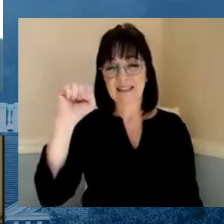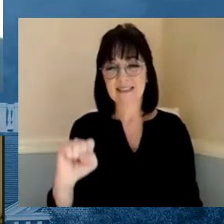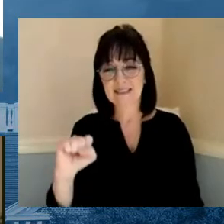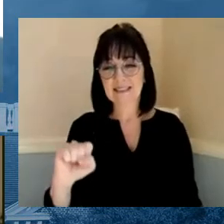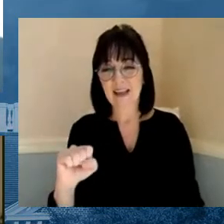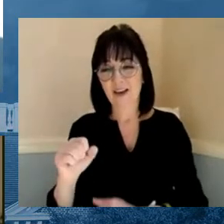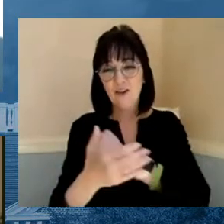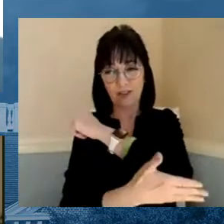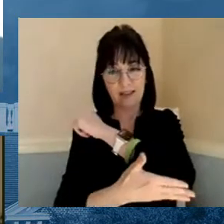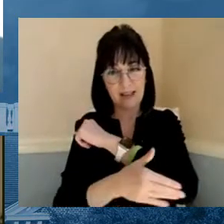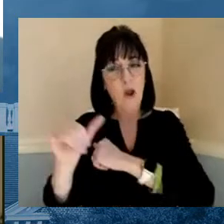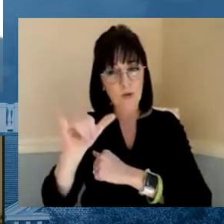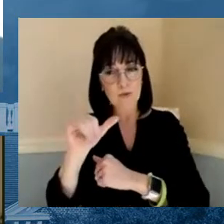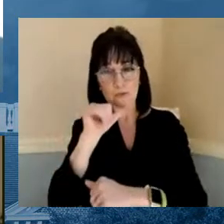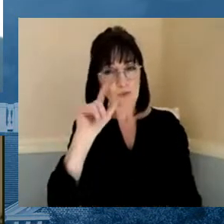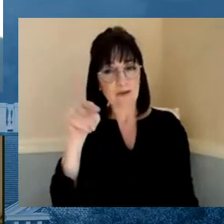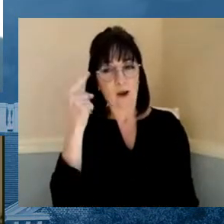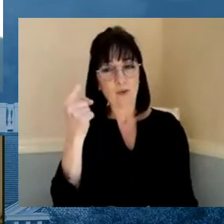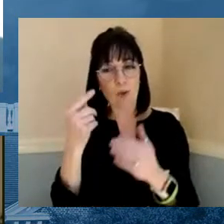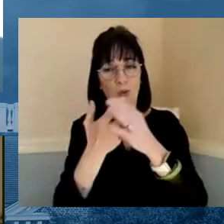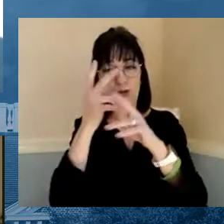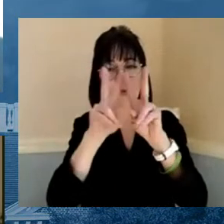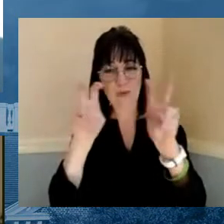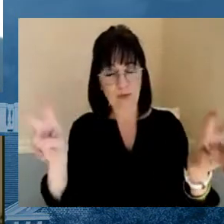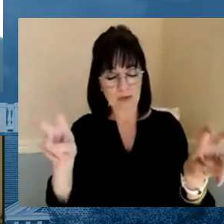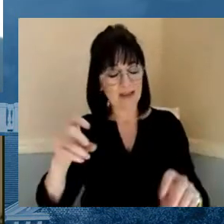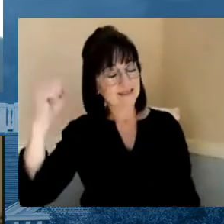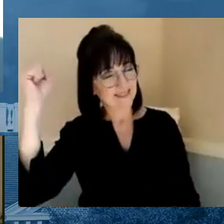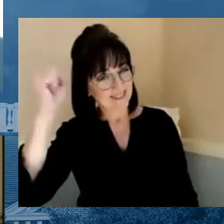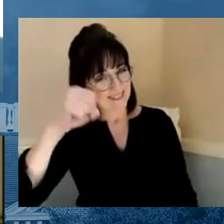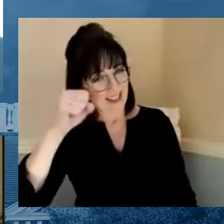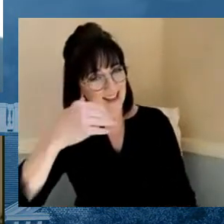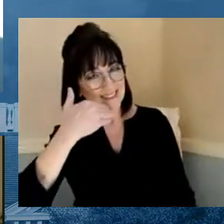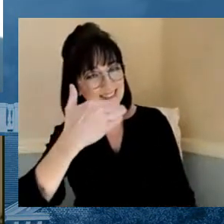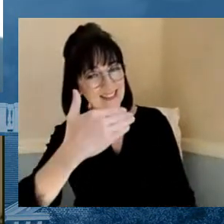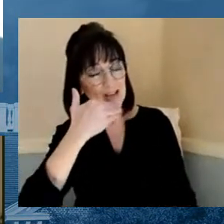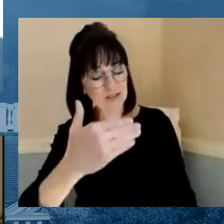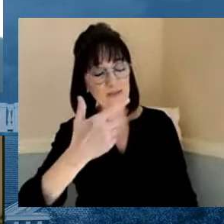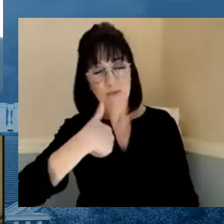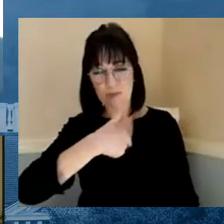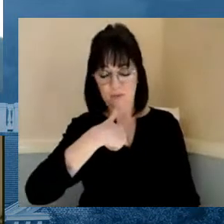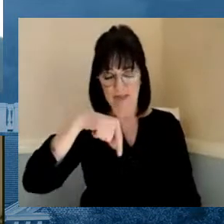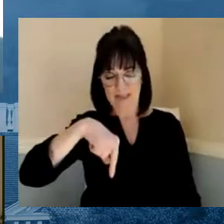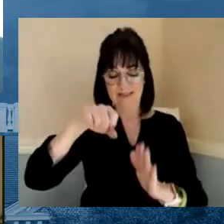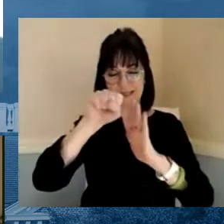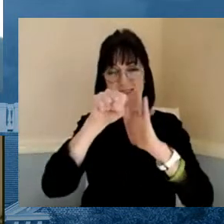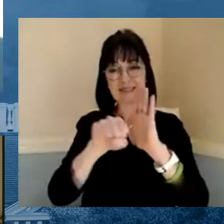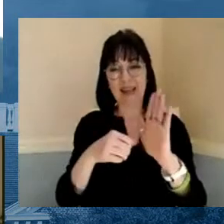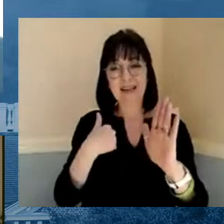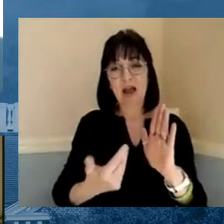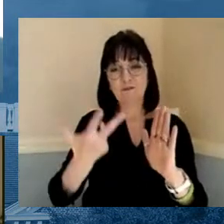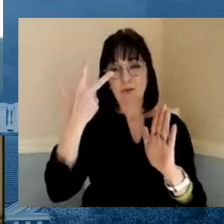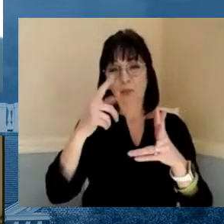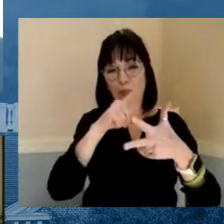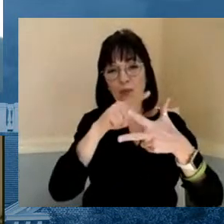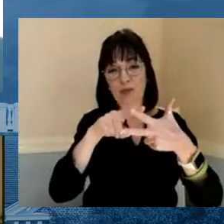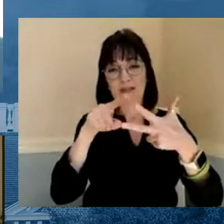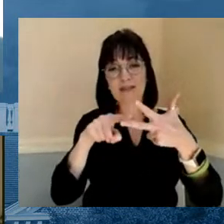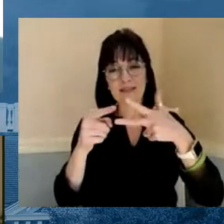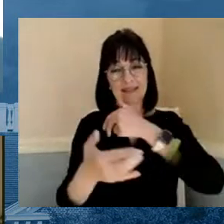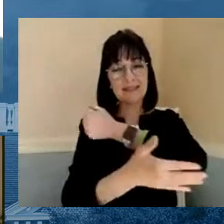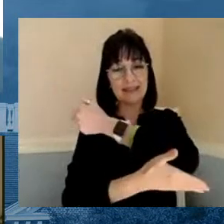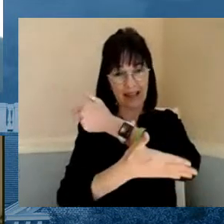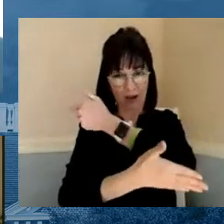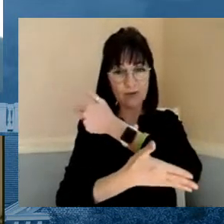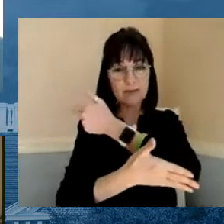Thank you very much. We are a state of 3 counties, Kent and Sussex, and I know the people in Eastern Sussex